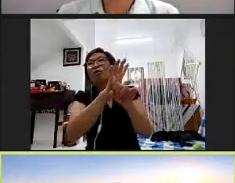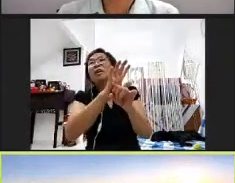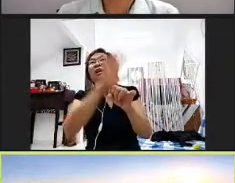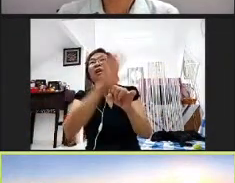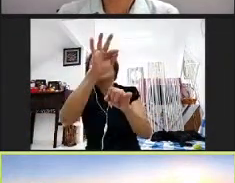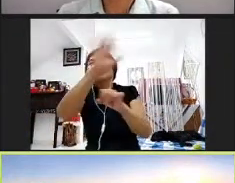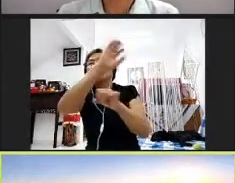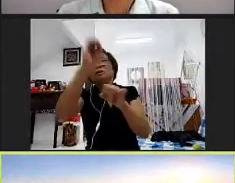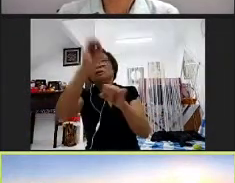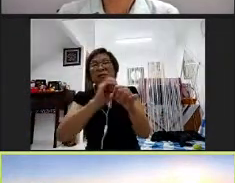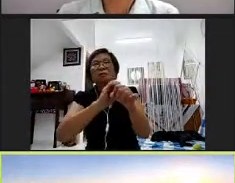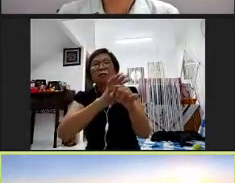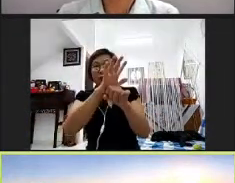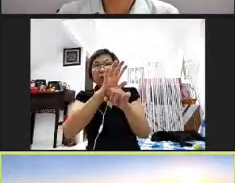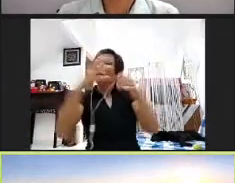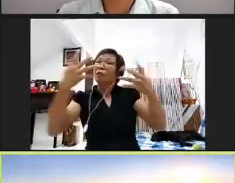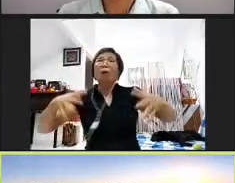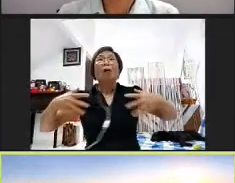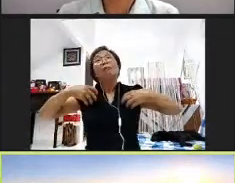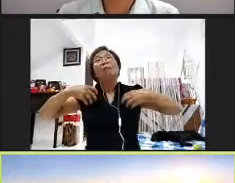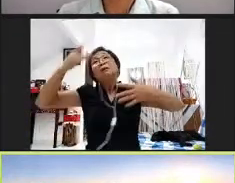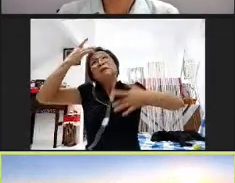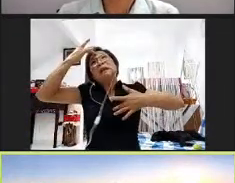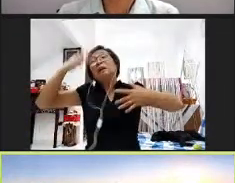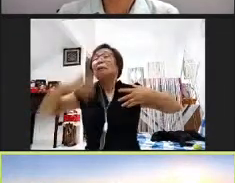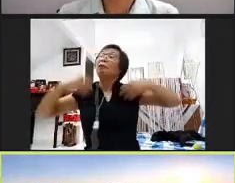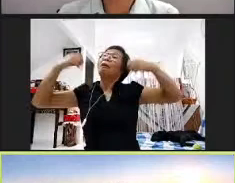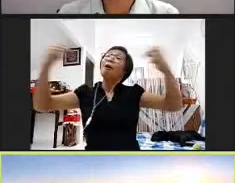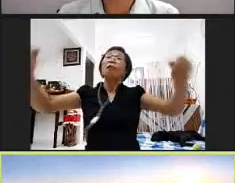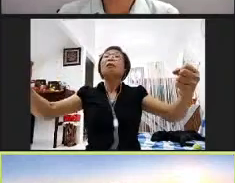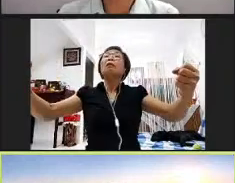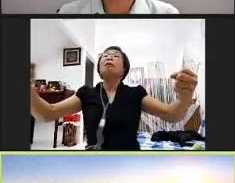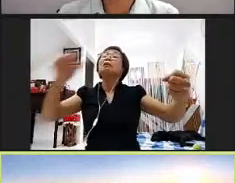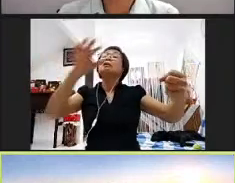were recovered from it without.